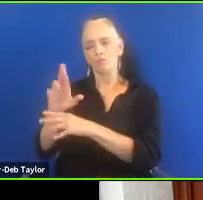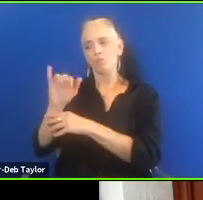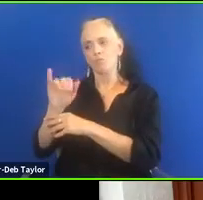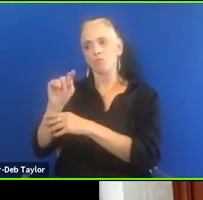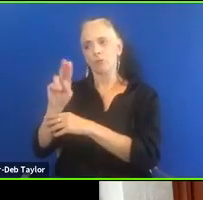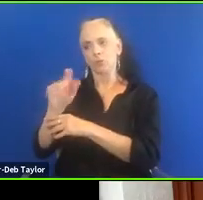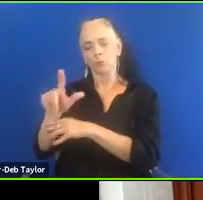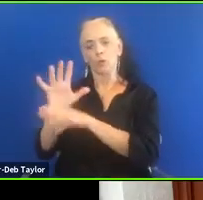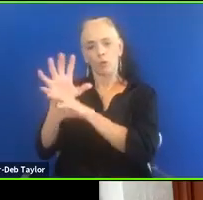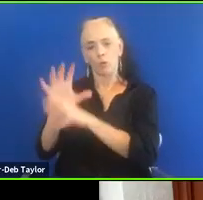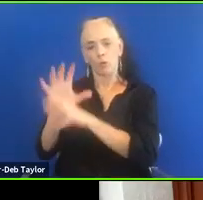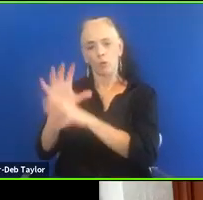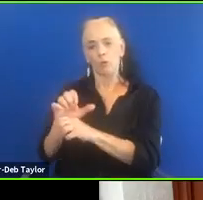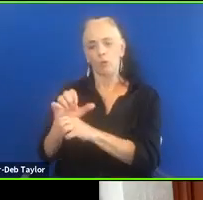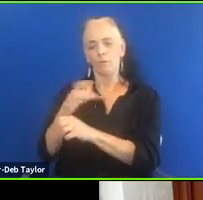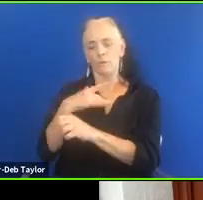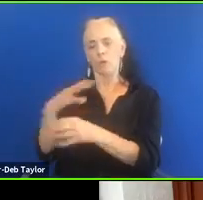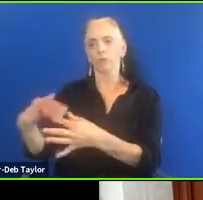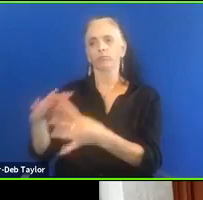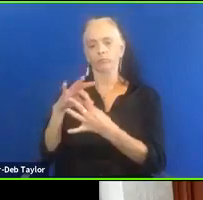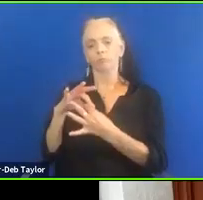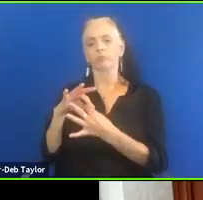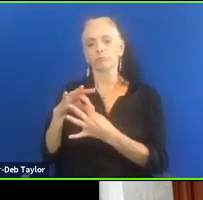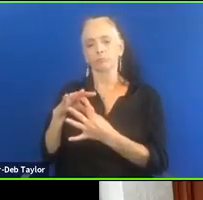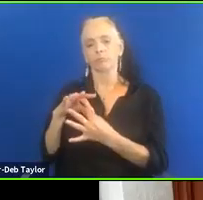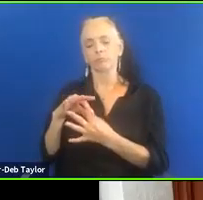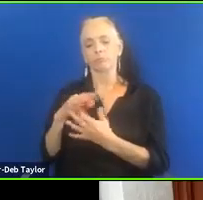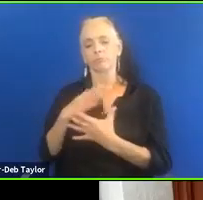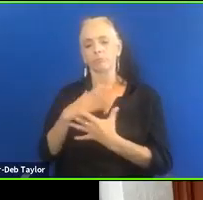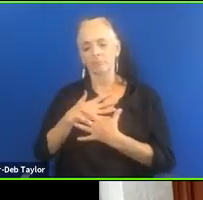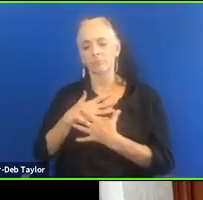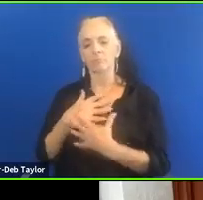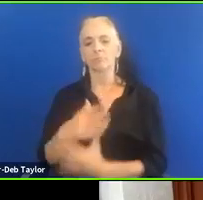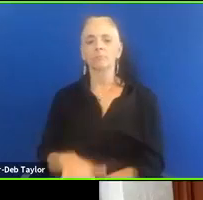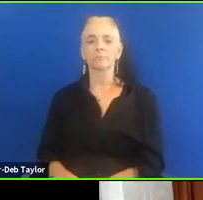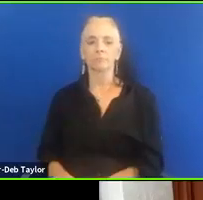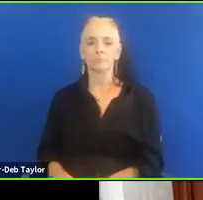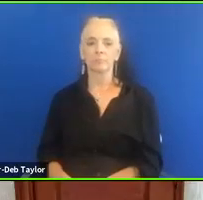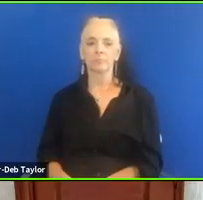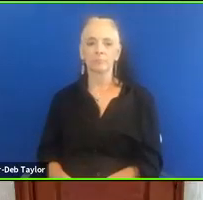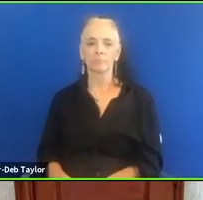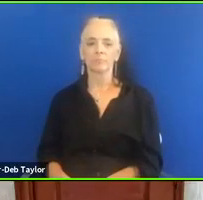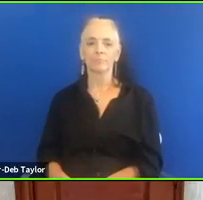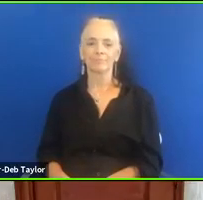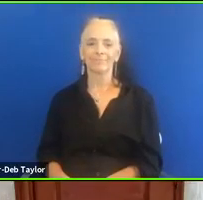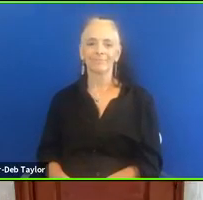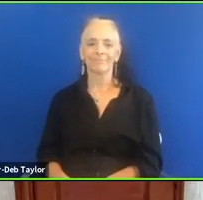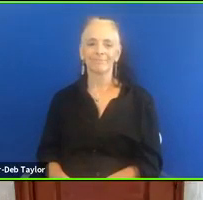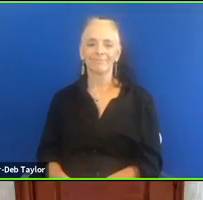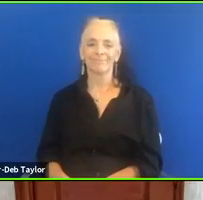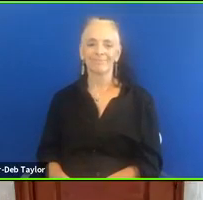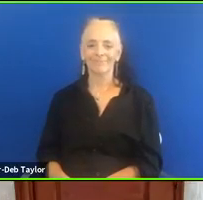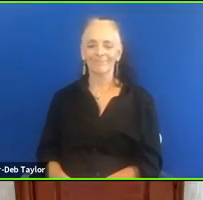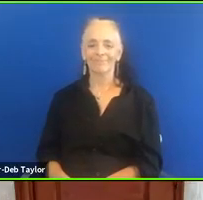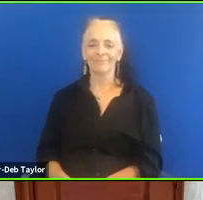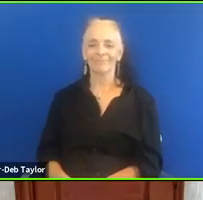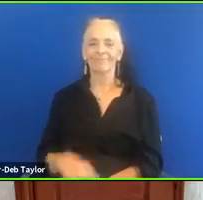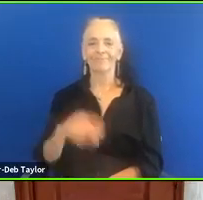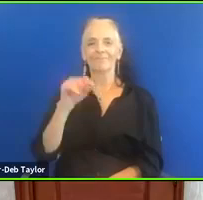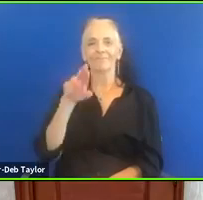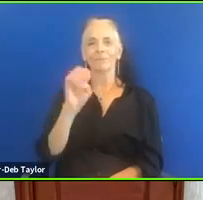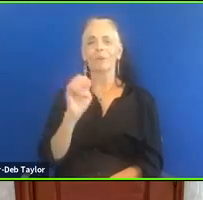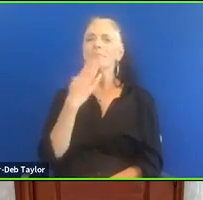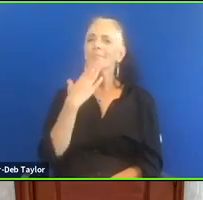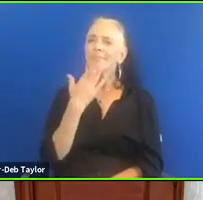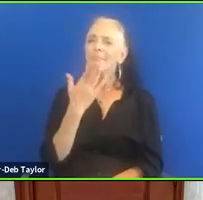speaks to my heart. Thank you so much, Gopal